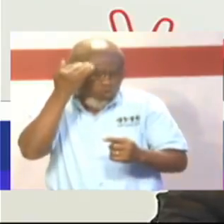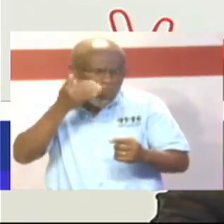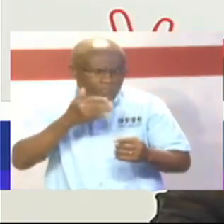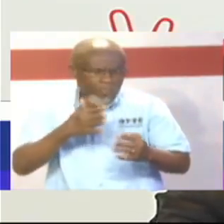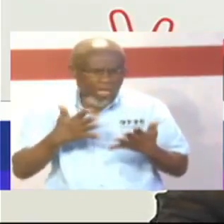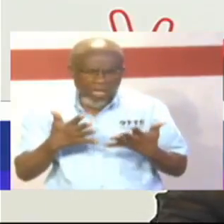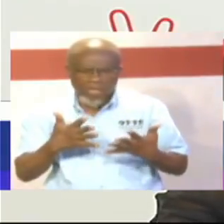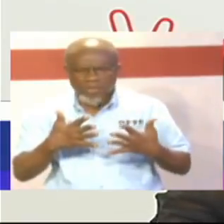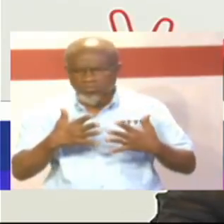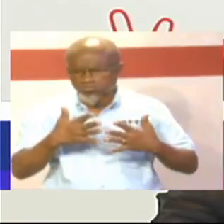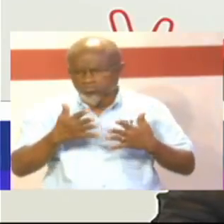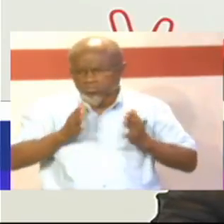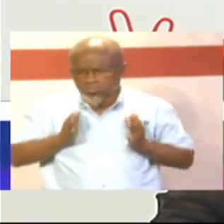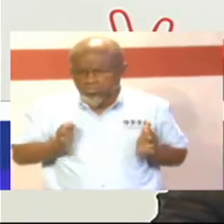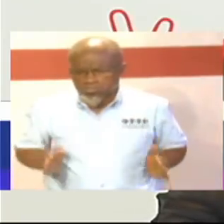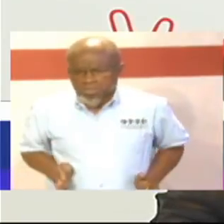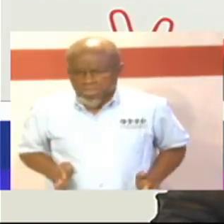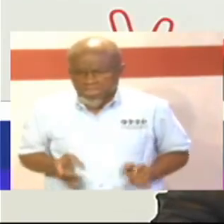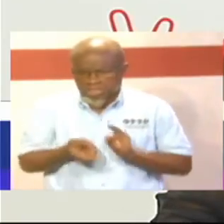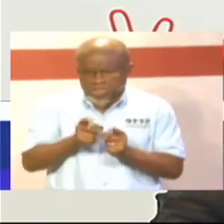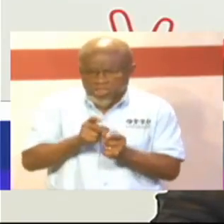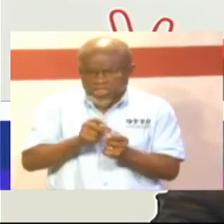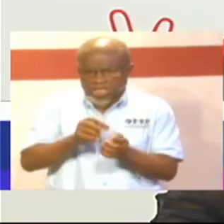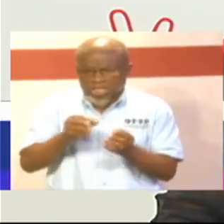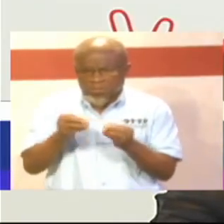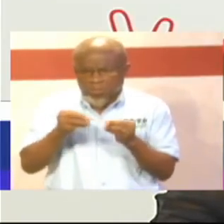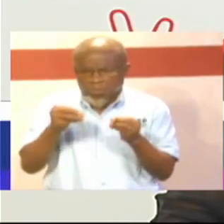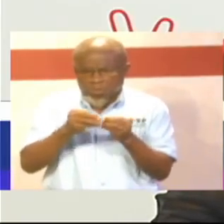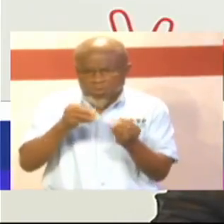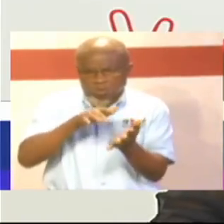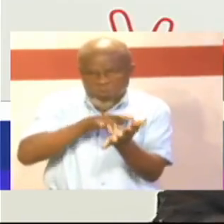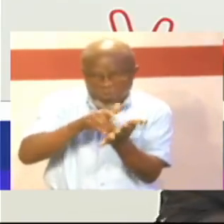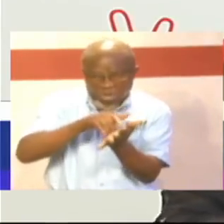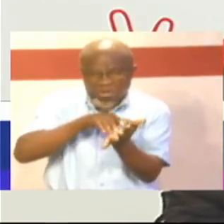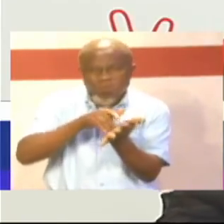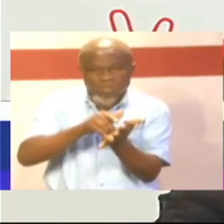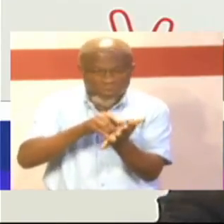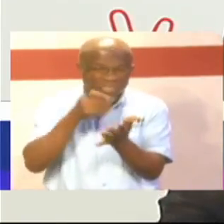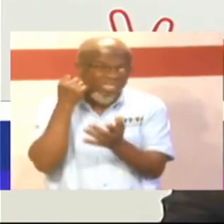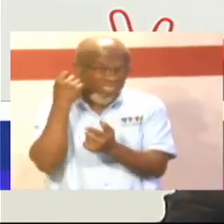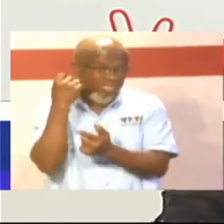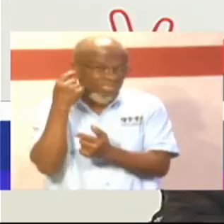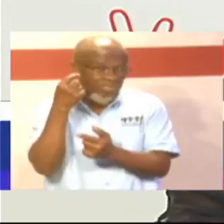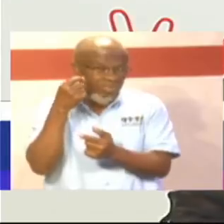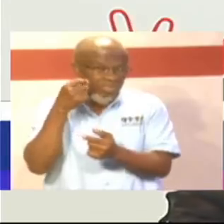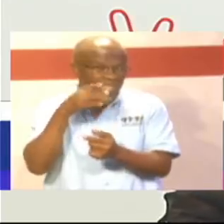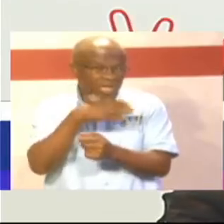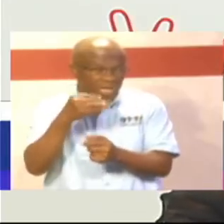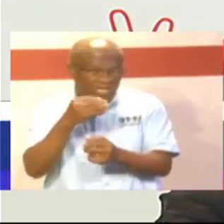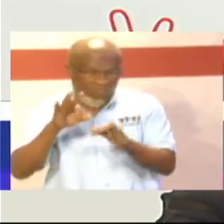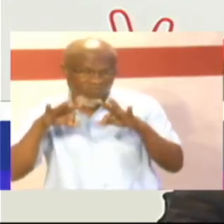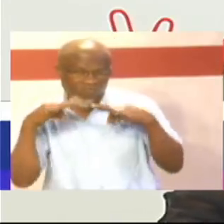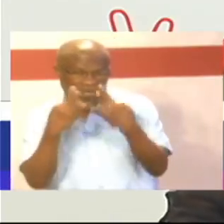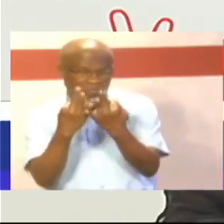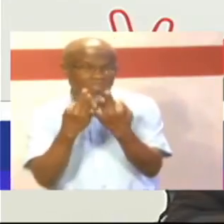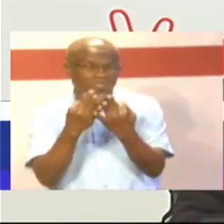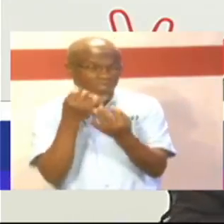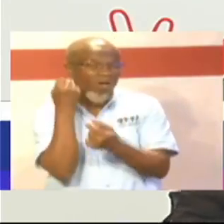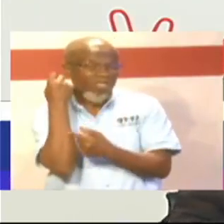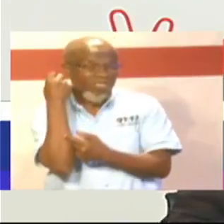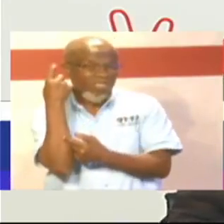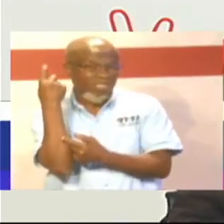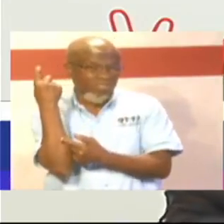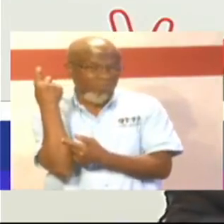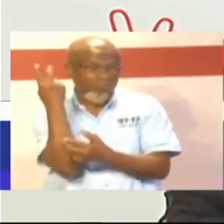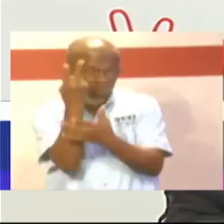continue to monitor the patients who are in home isolation on a daily basis, as well as their relatives who are primary contacts. So on the